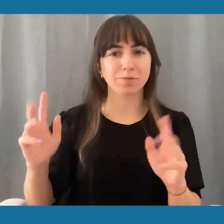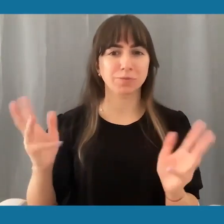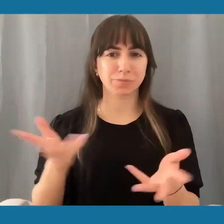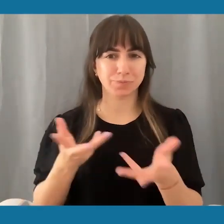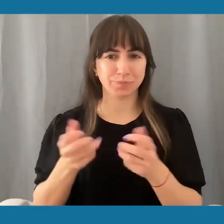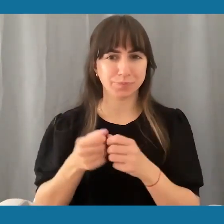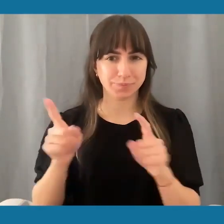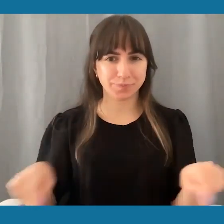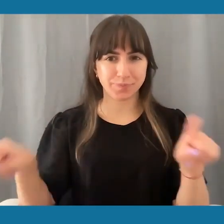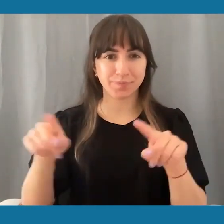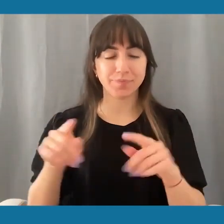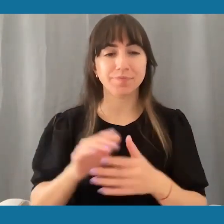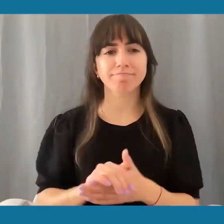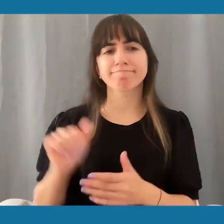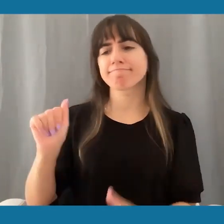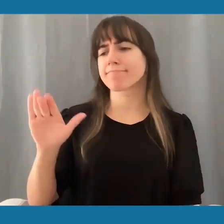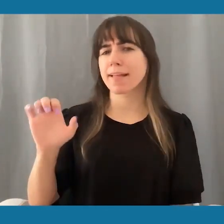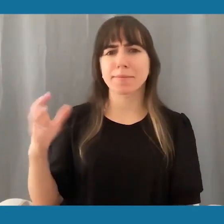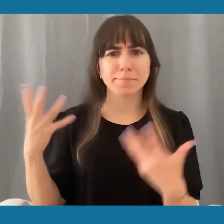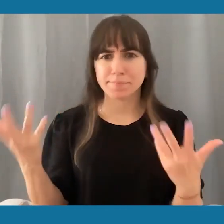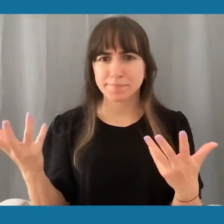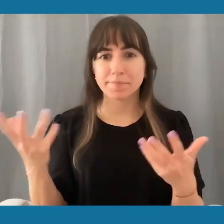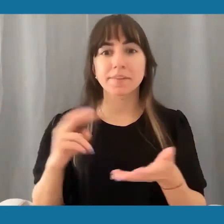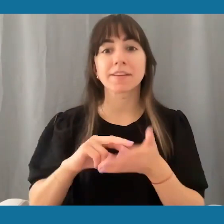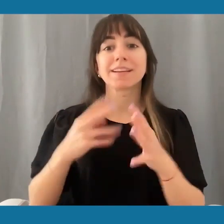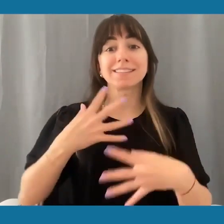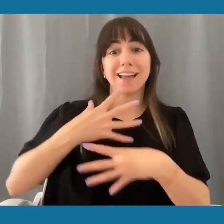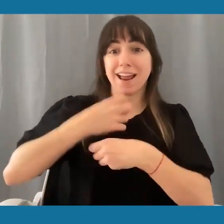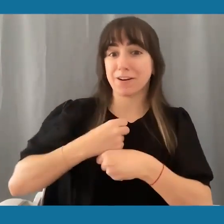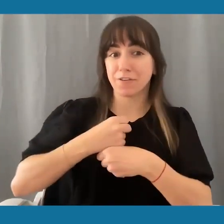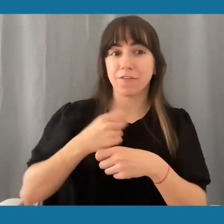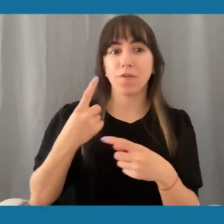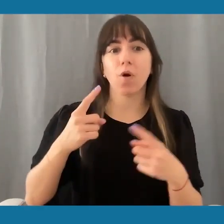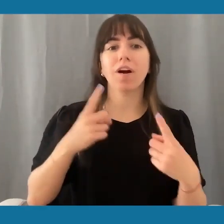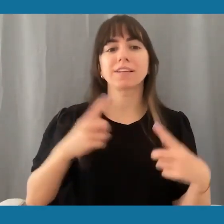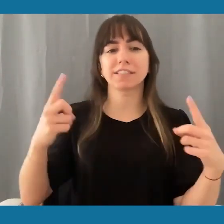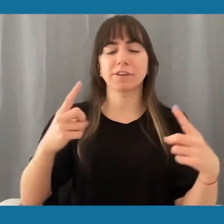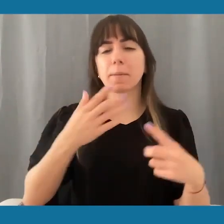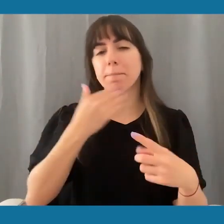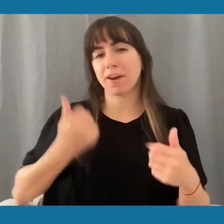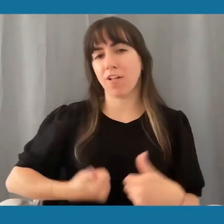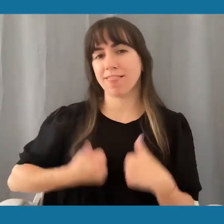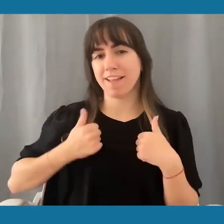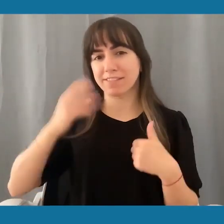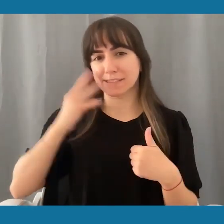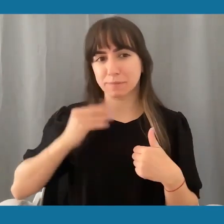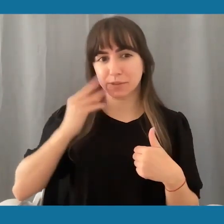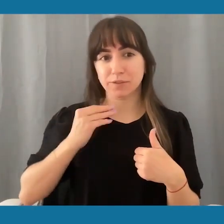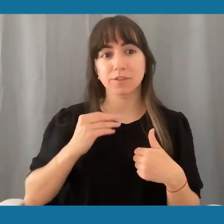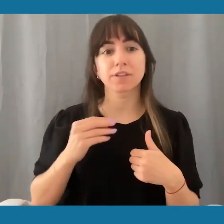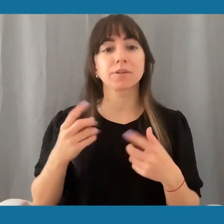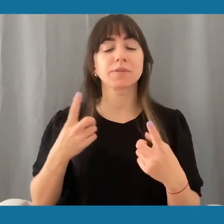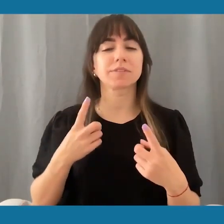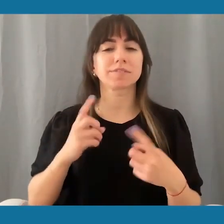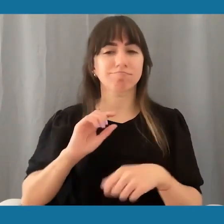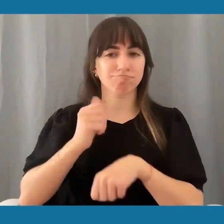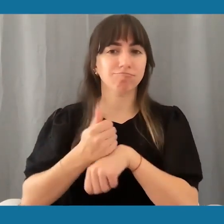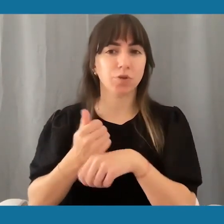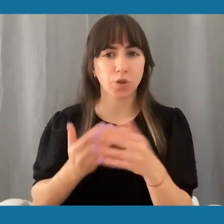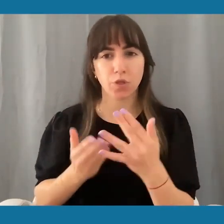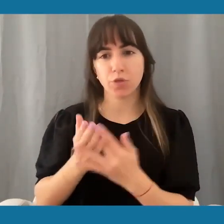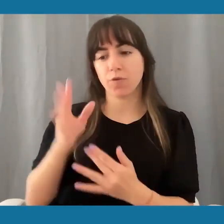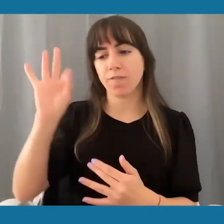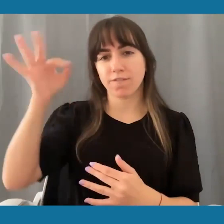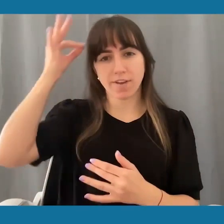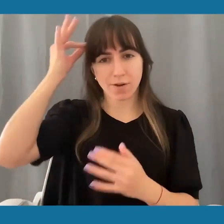an acronym for Achieving a Better Life Experience. It was made possible through a piece of federal legislation that passed in December of